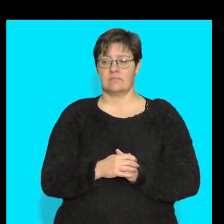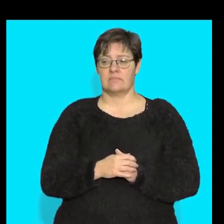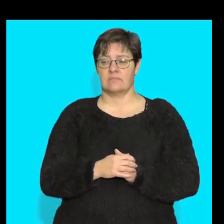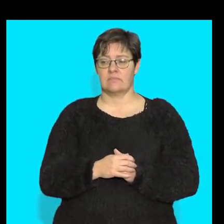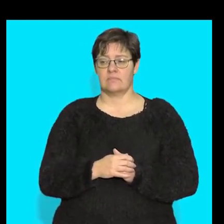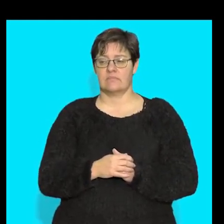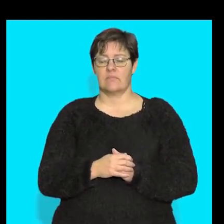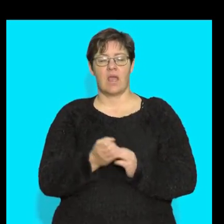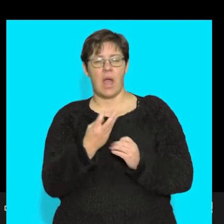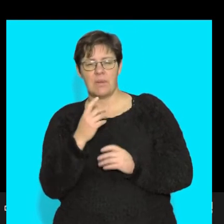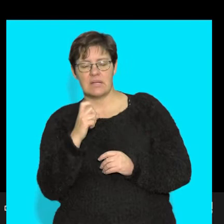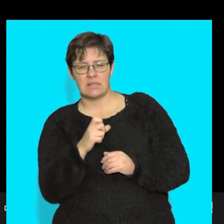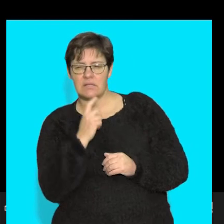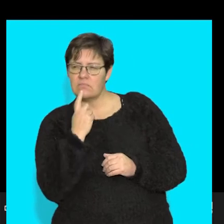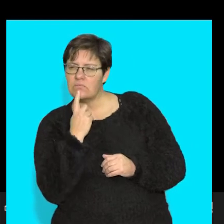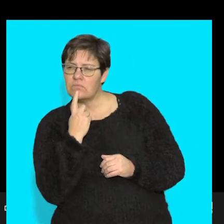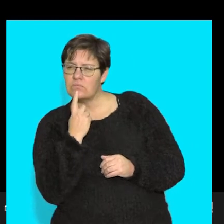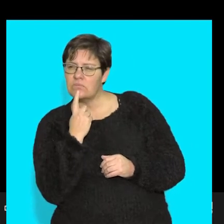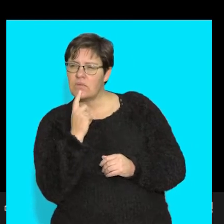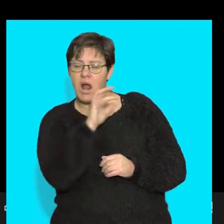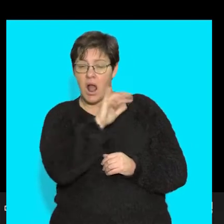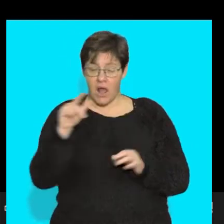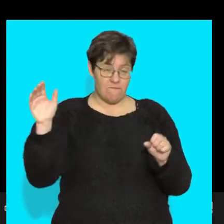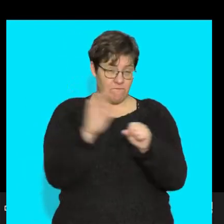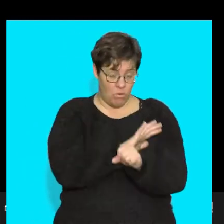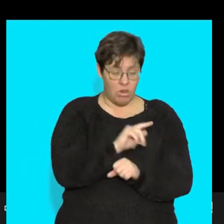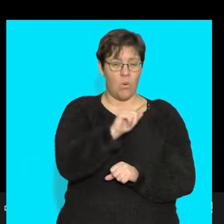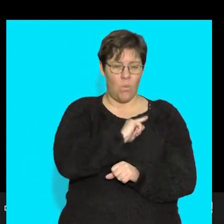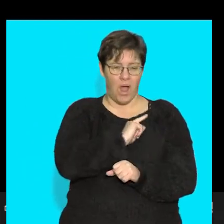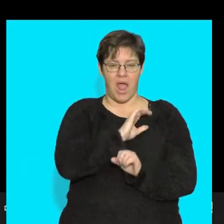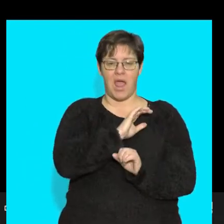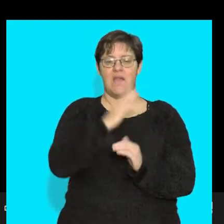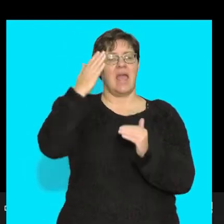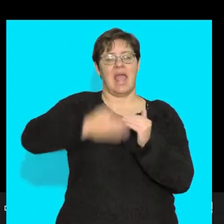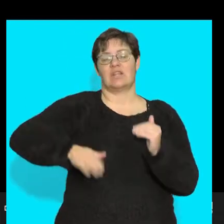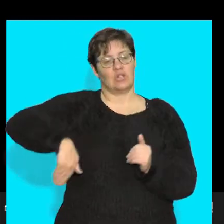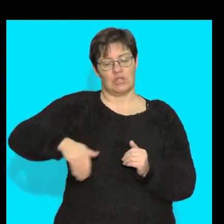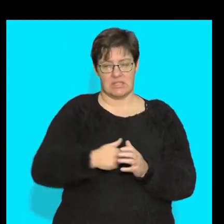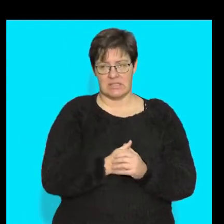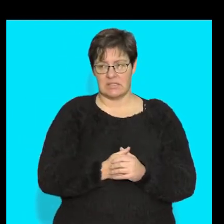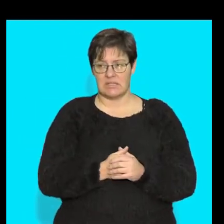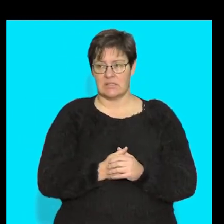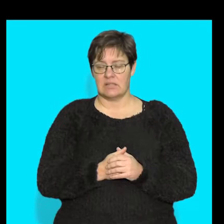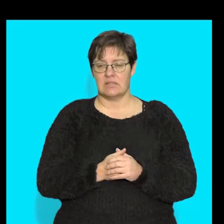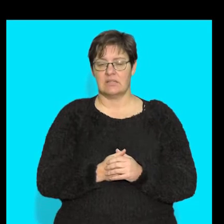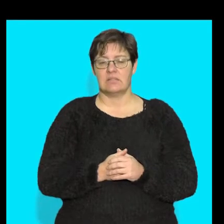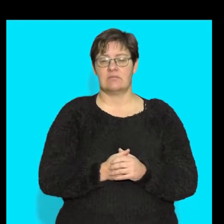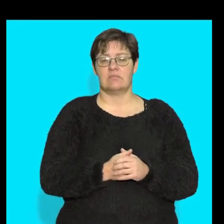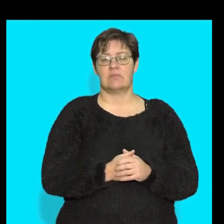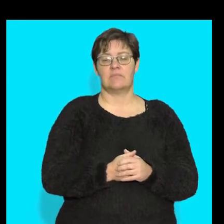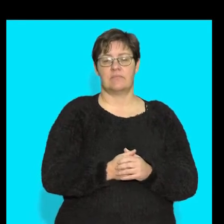14,620. I'm going to write the decimals as they are because we are not at the final answer. So this will